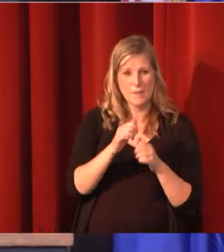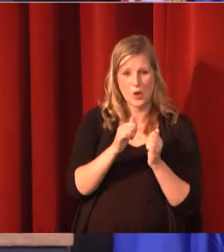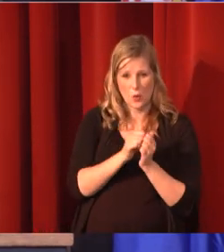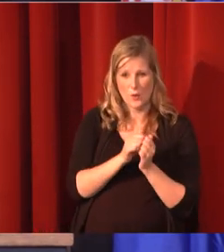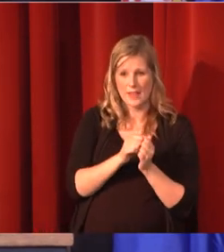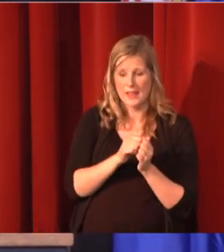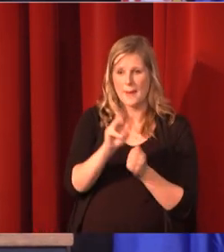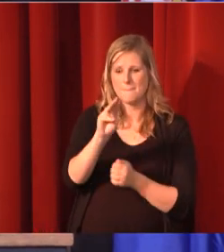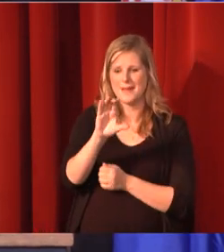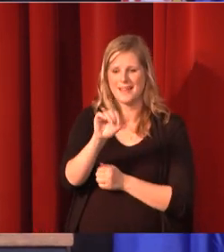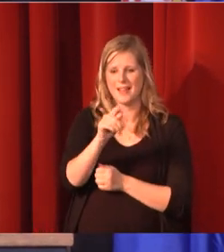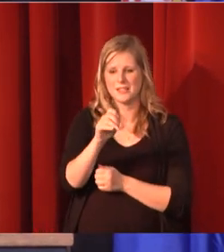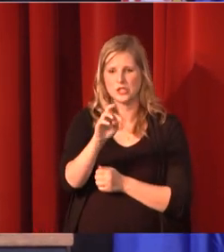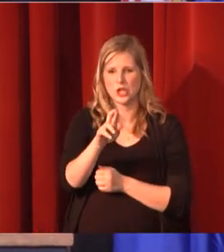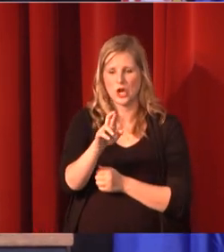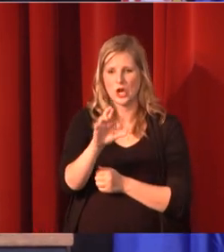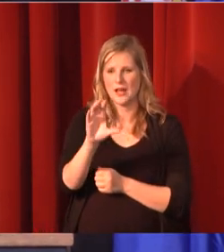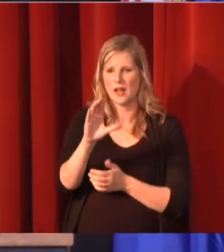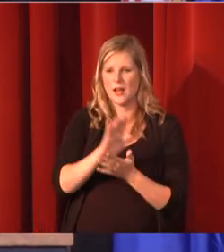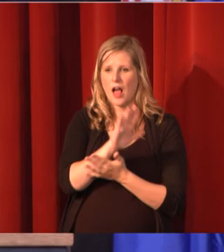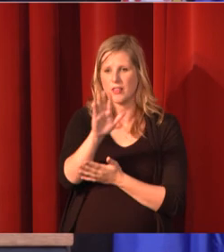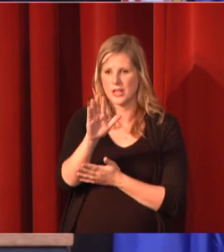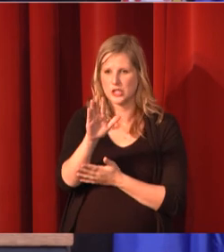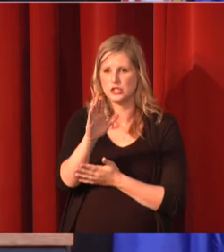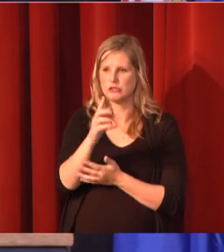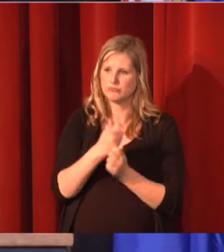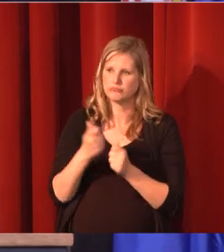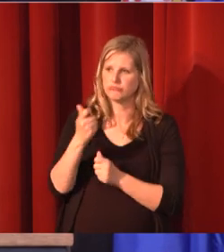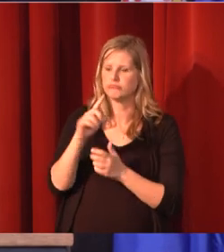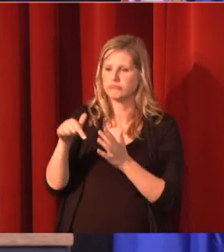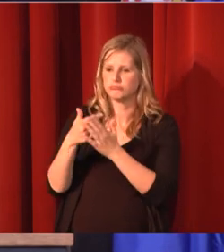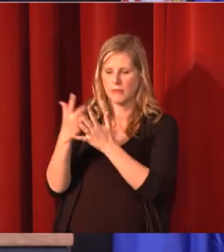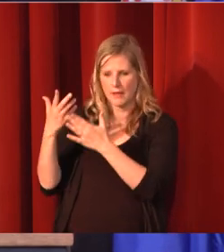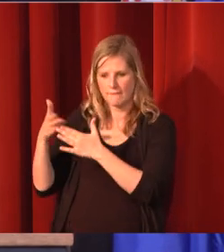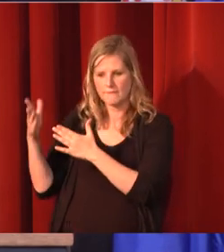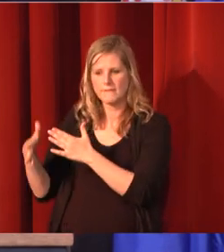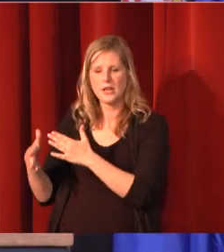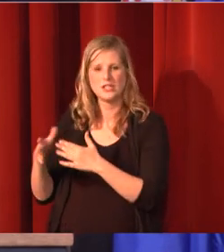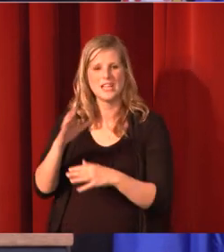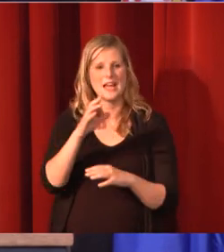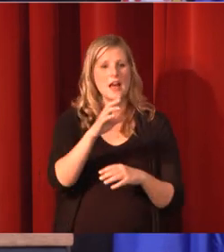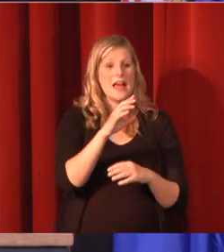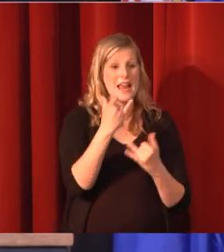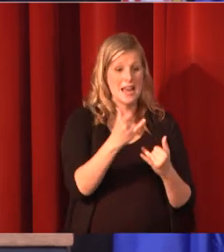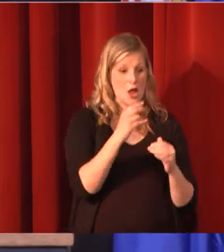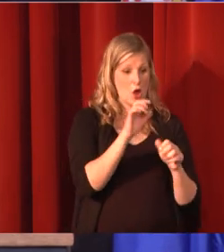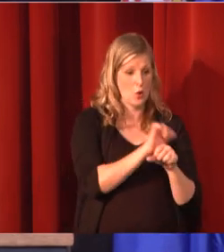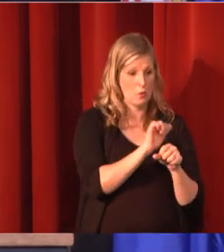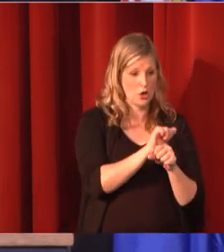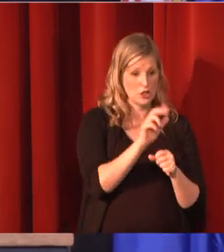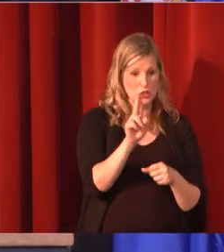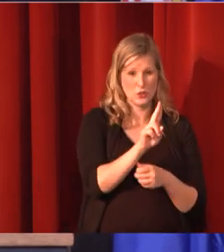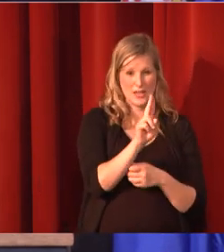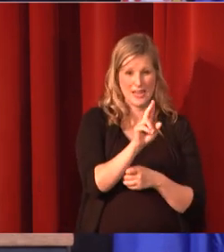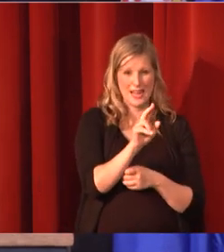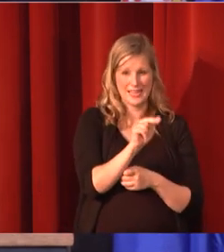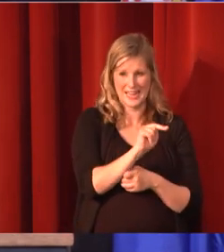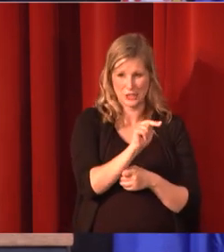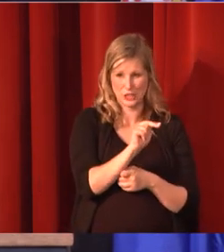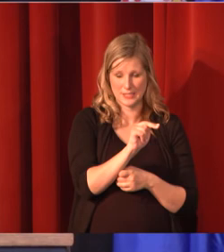Macalester College alumnus who went on to serve as secretary-general of the United Nations and win the Nobel Peace Prize in